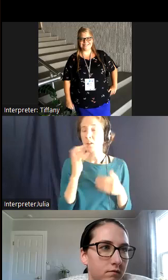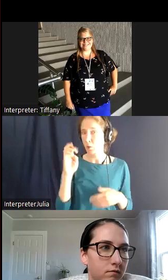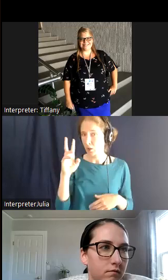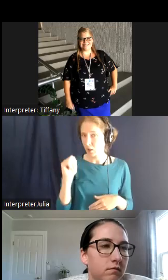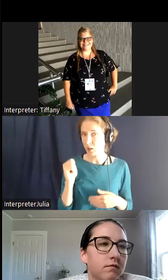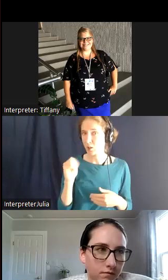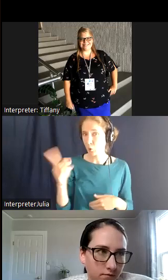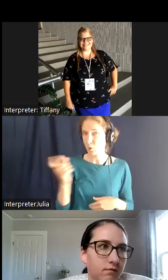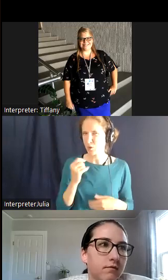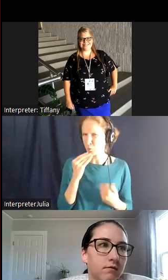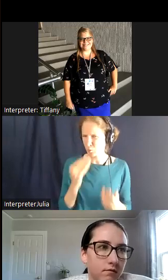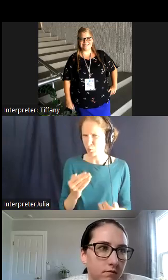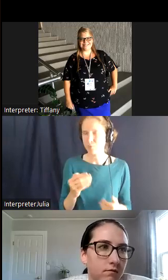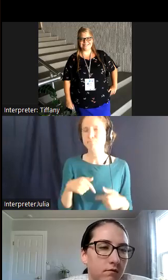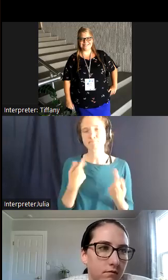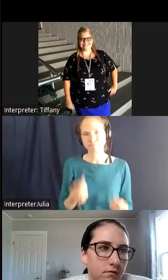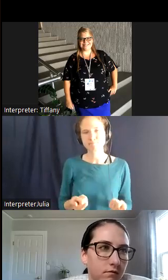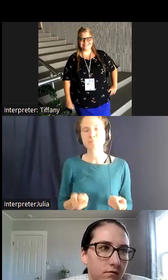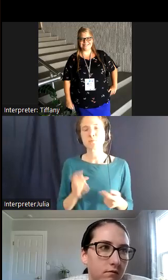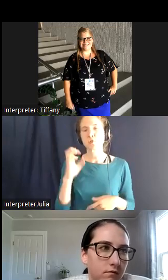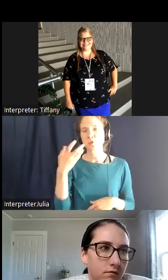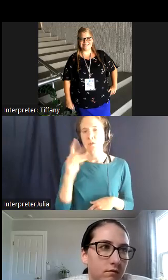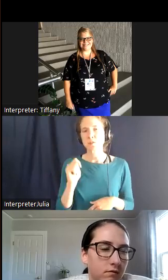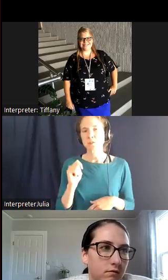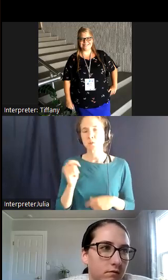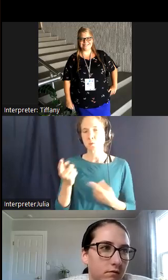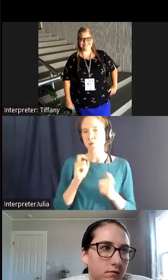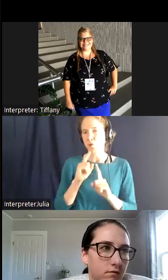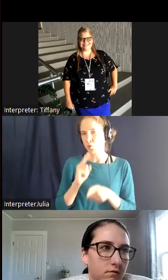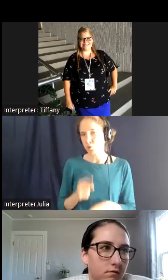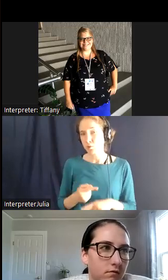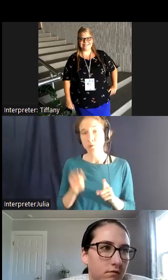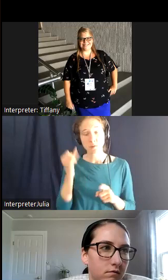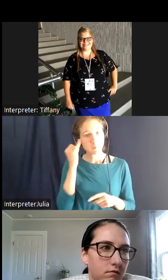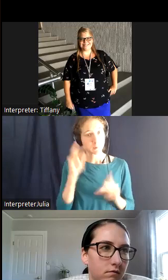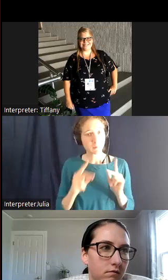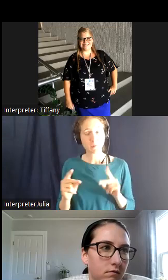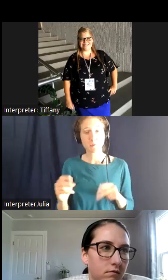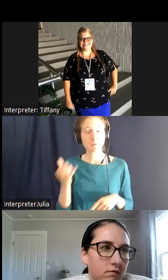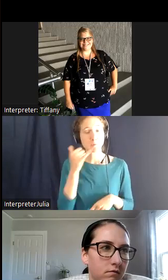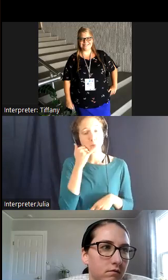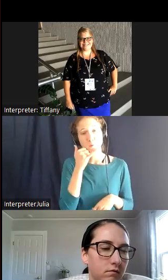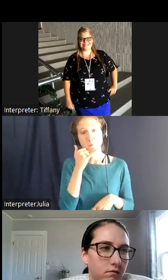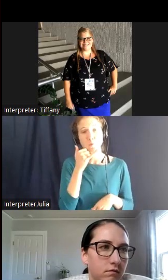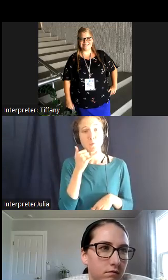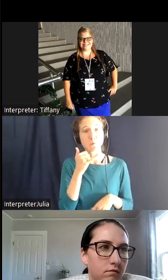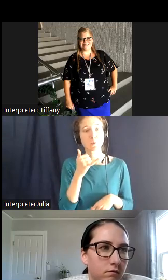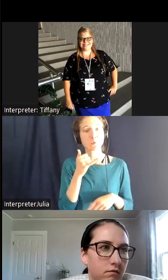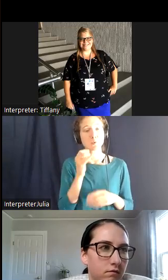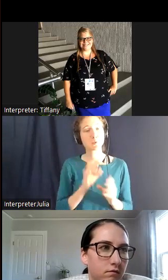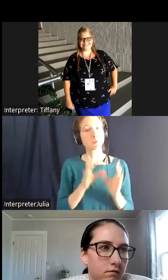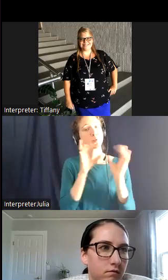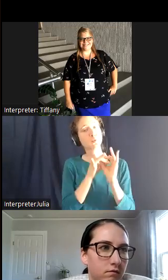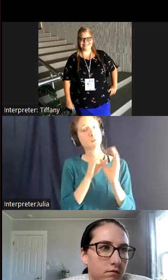answering questions in the chat, but maybe be helpful in case anyone's joining by phone, we can kind of review what's been going on in the